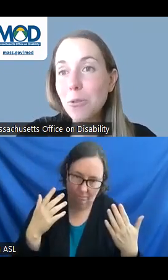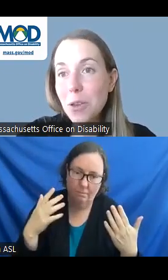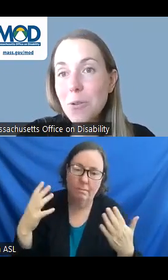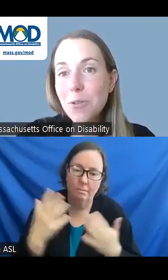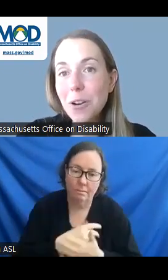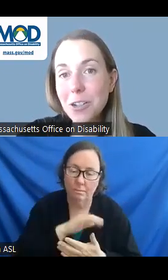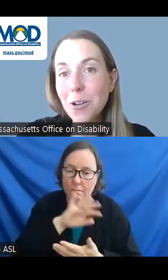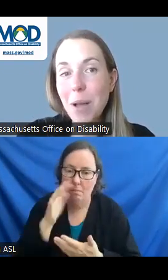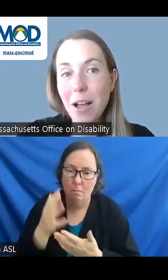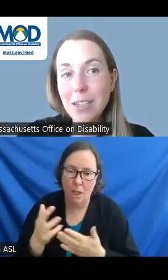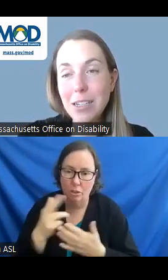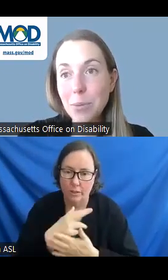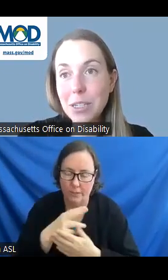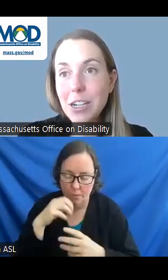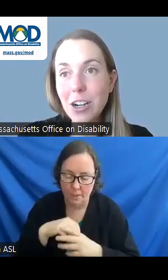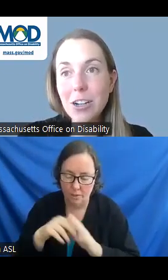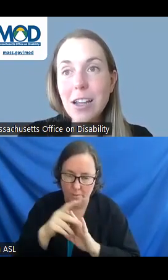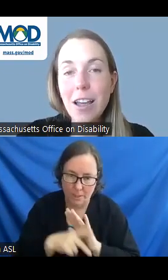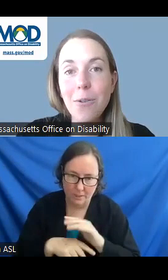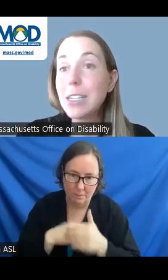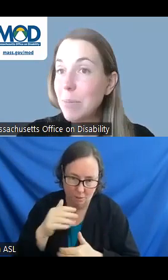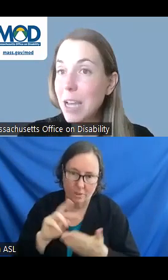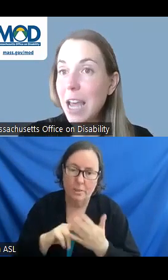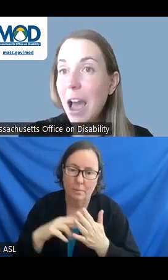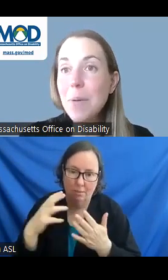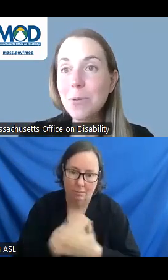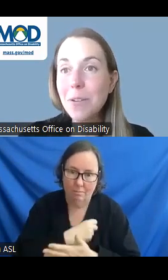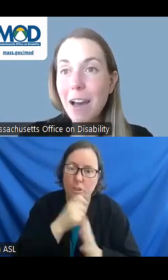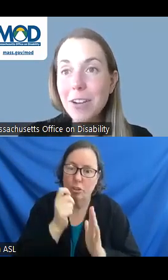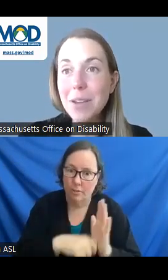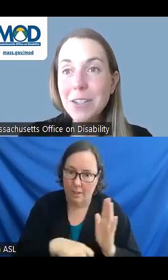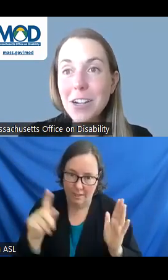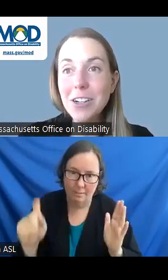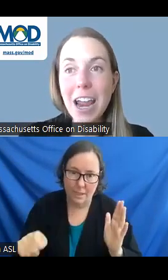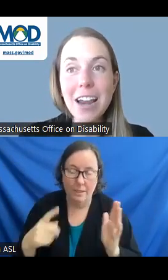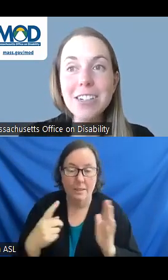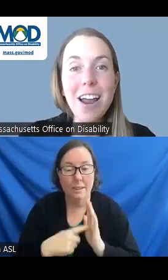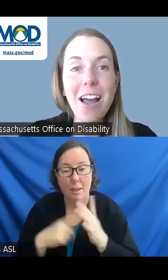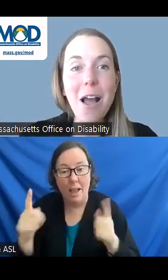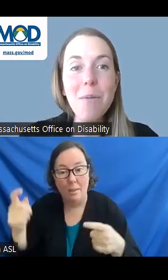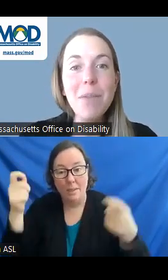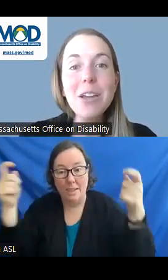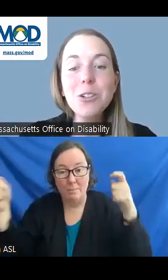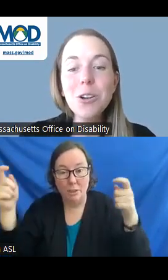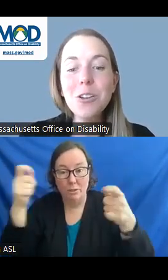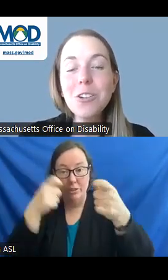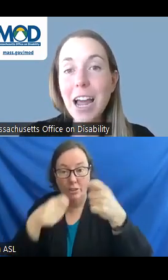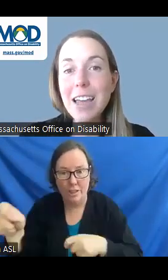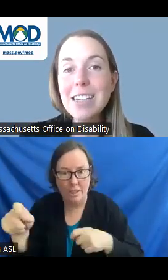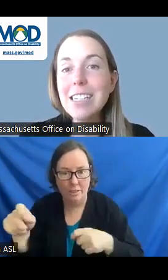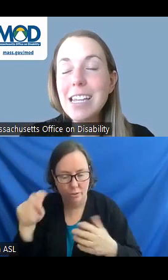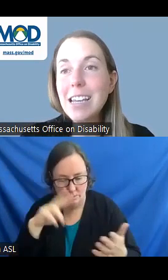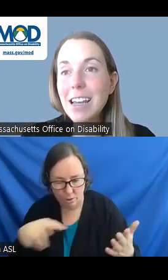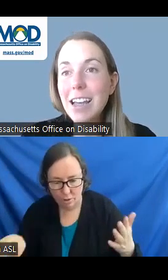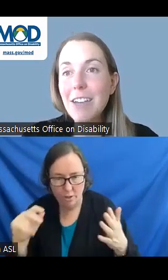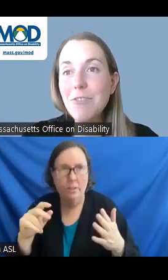bulk review of your internal policies and procedures, which sometimes happens when we have an administration change, make sure that you're checking